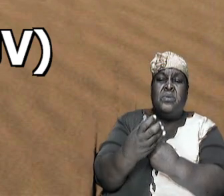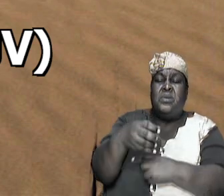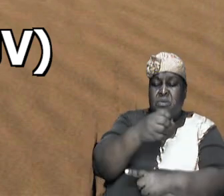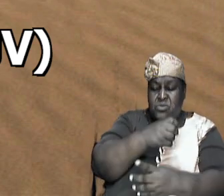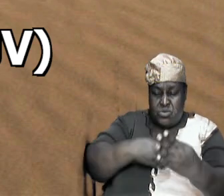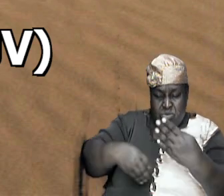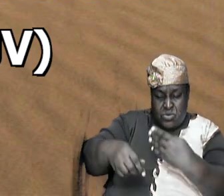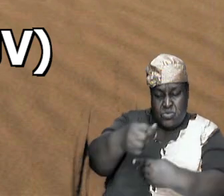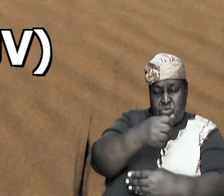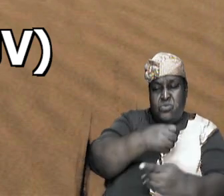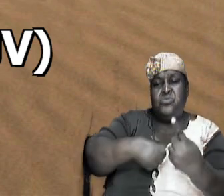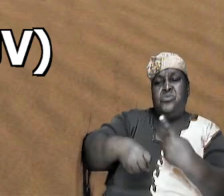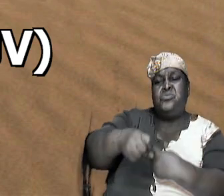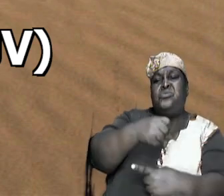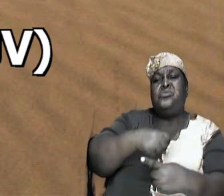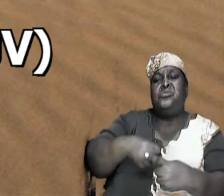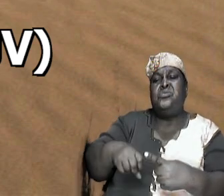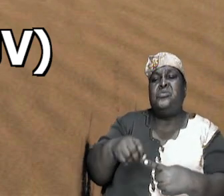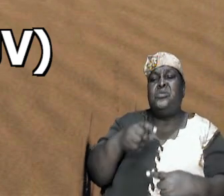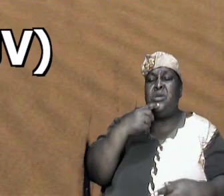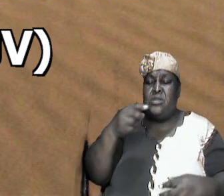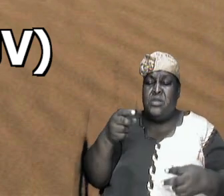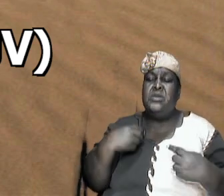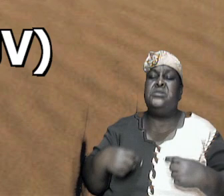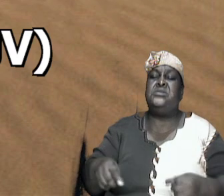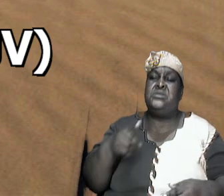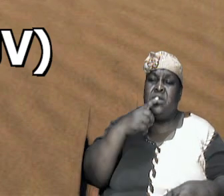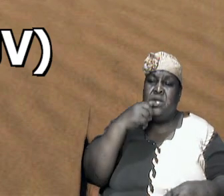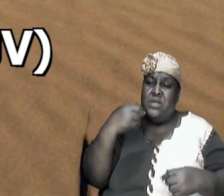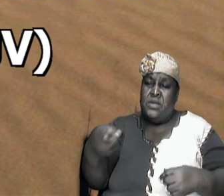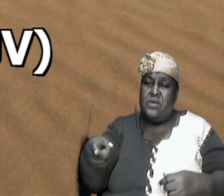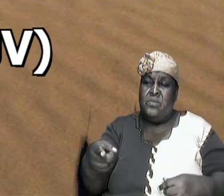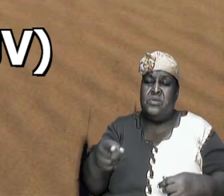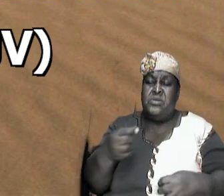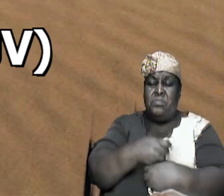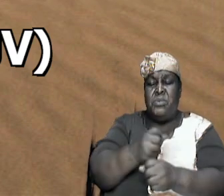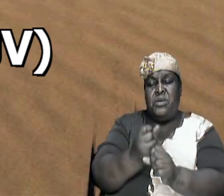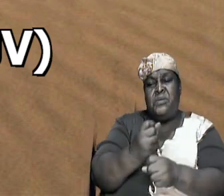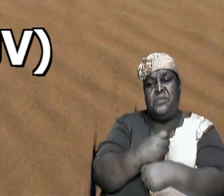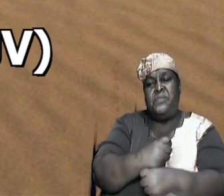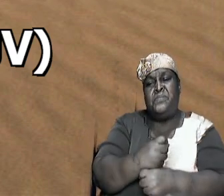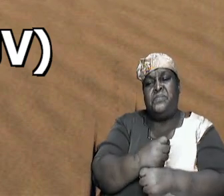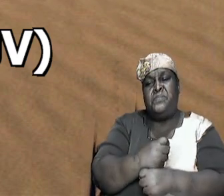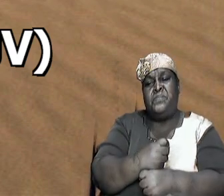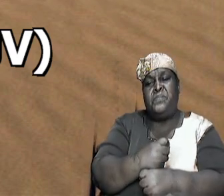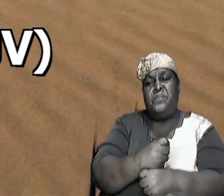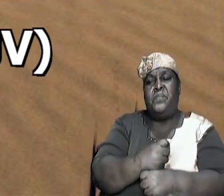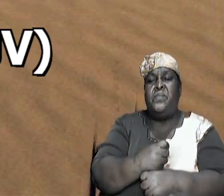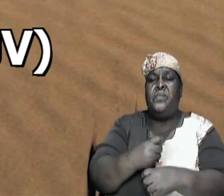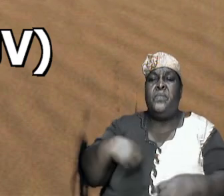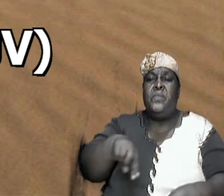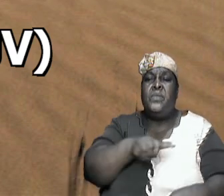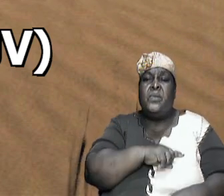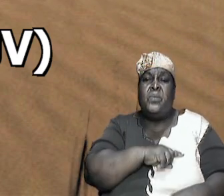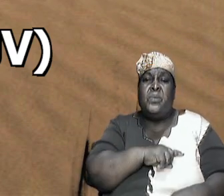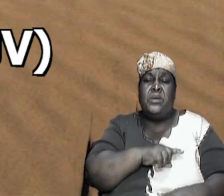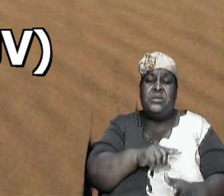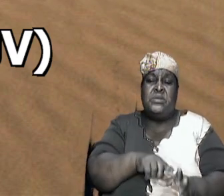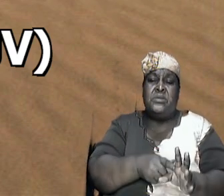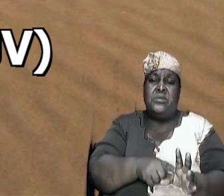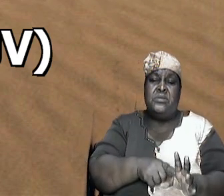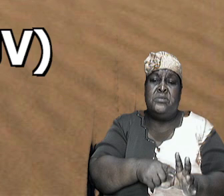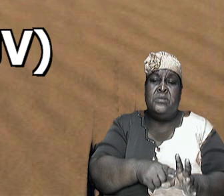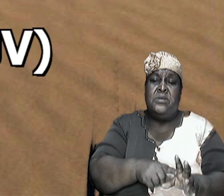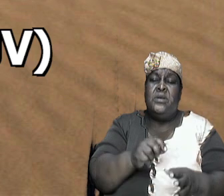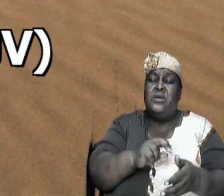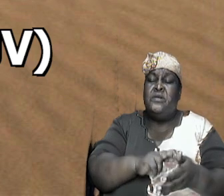surround this declaration that was made. So let us look at the scripture. So we are starting at 21 just to give